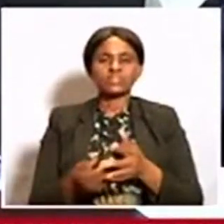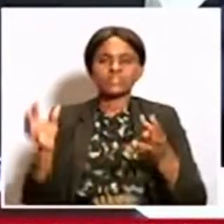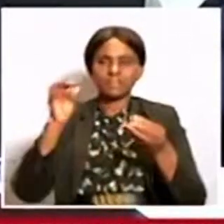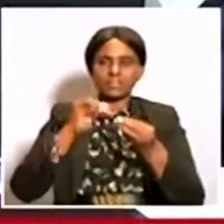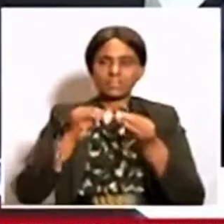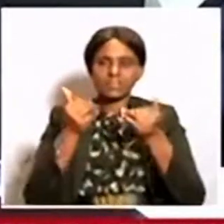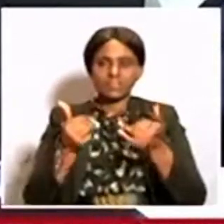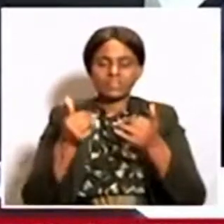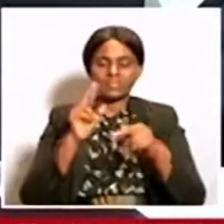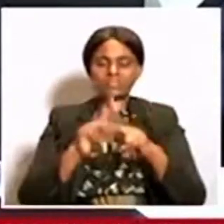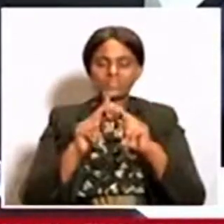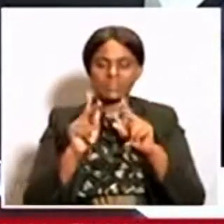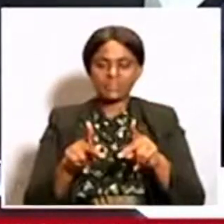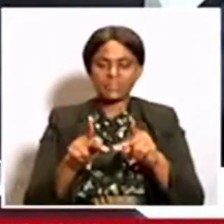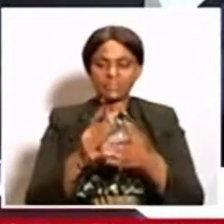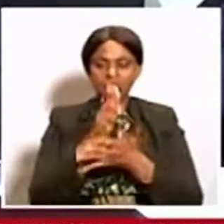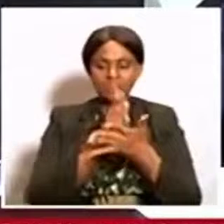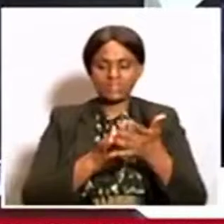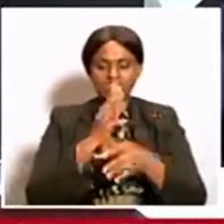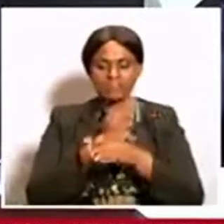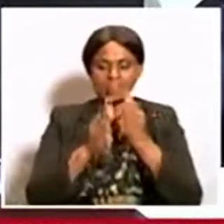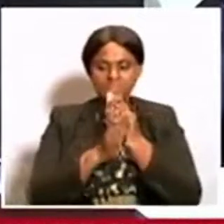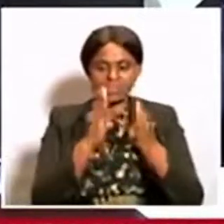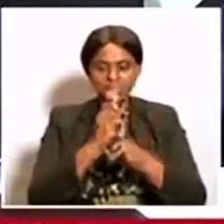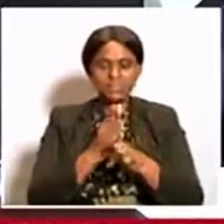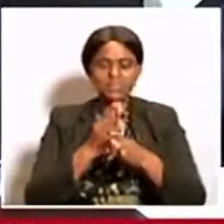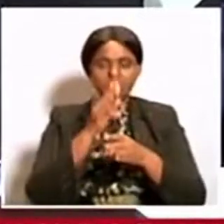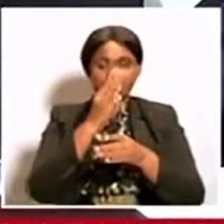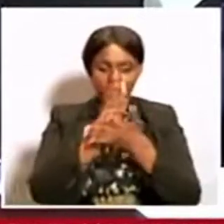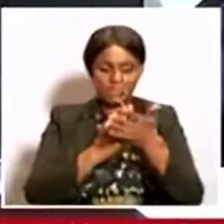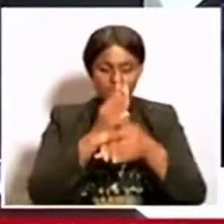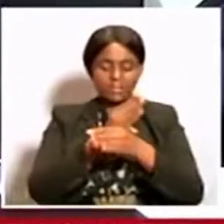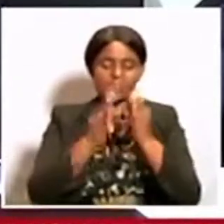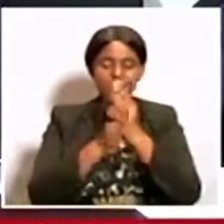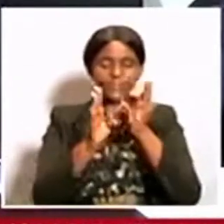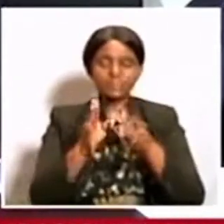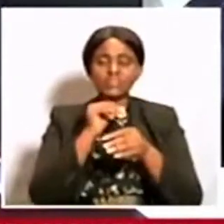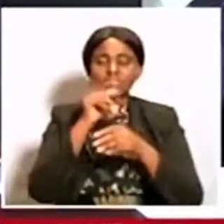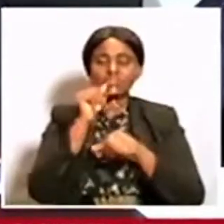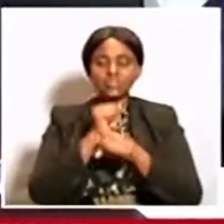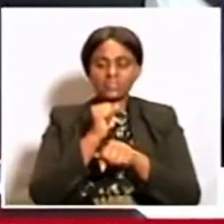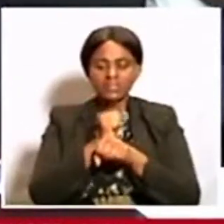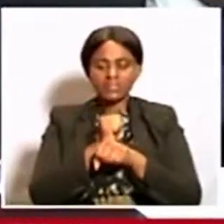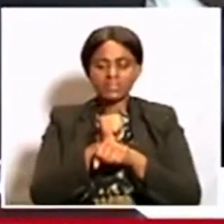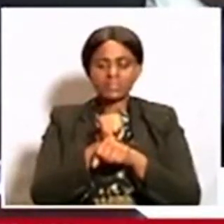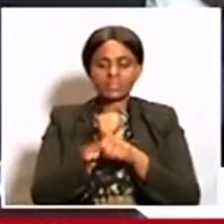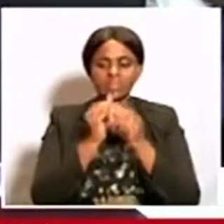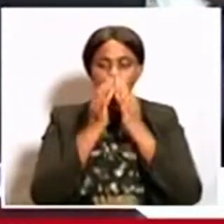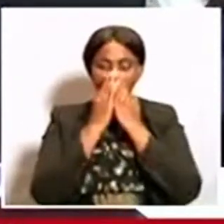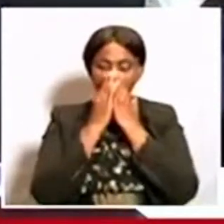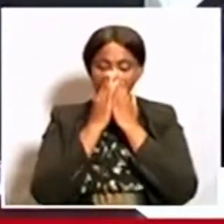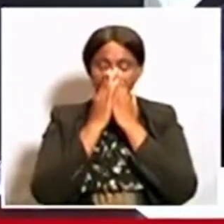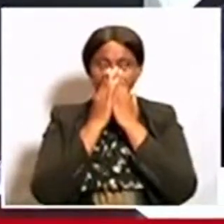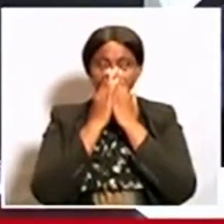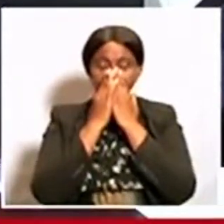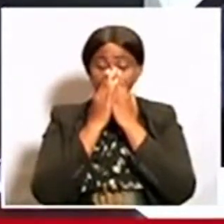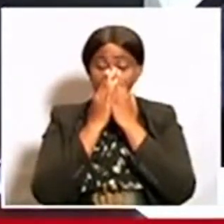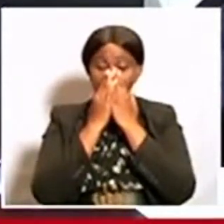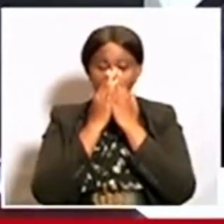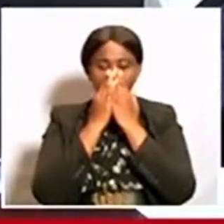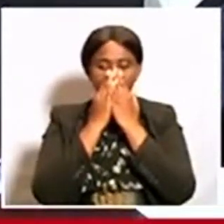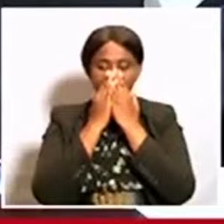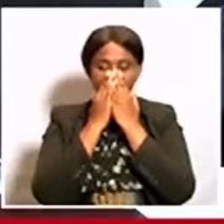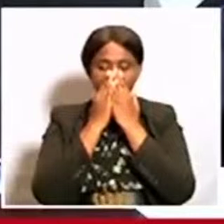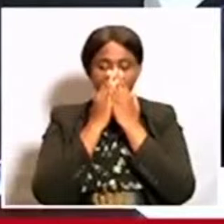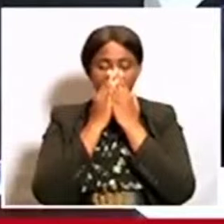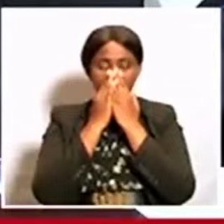Additionally, Chair, some contractors underperformed and management had terminated the contracts and start